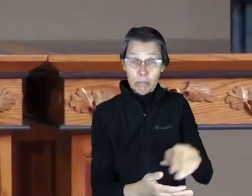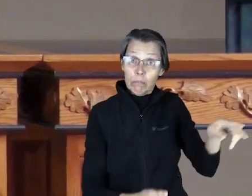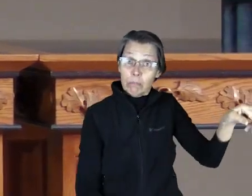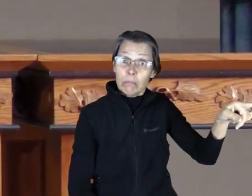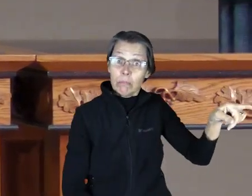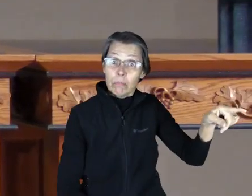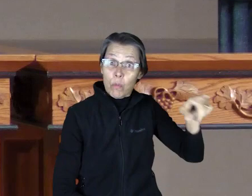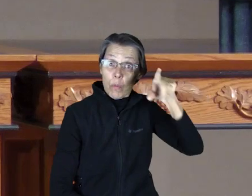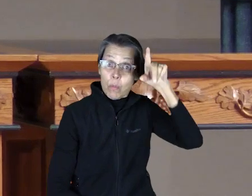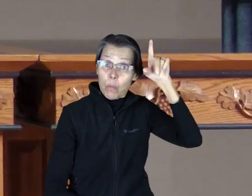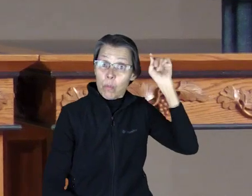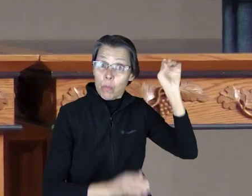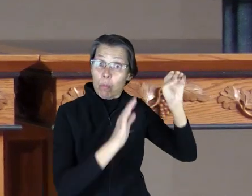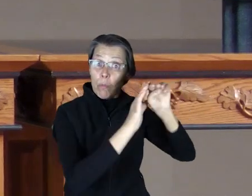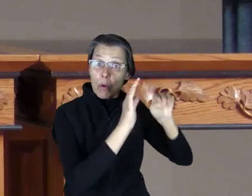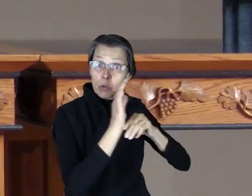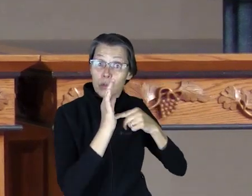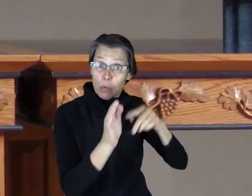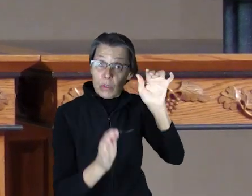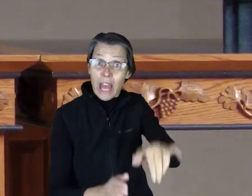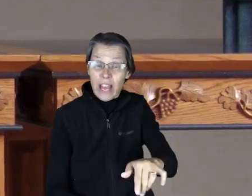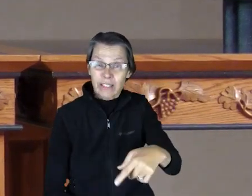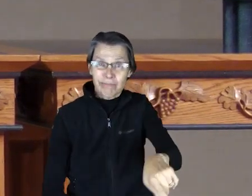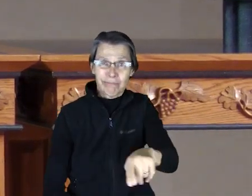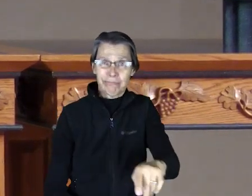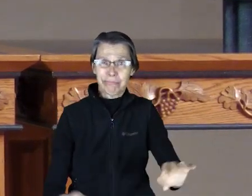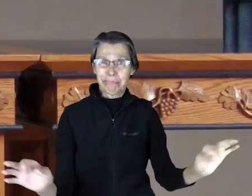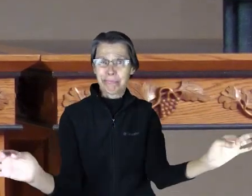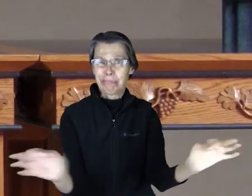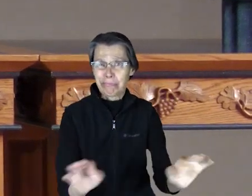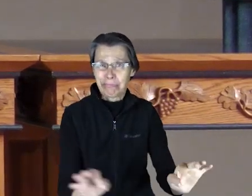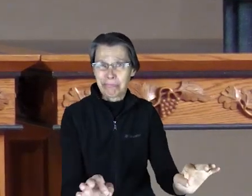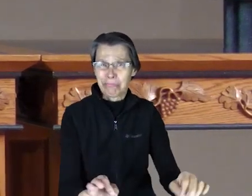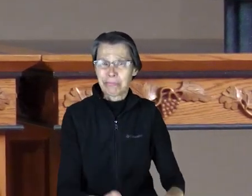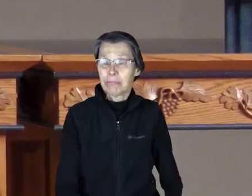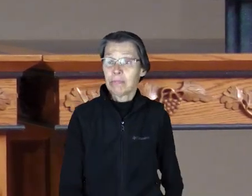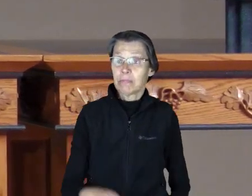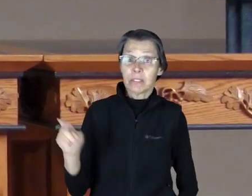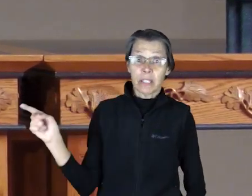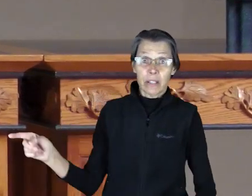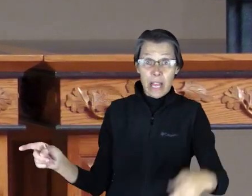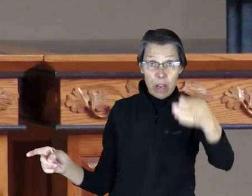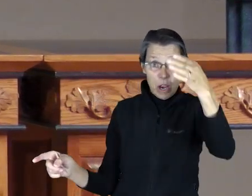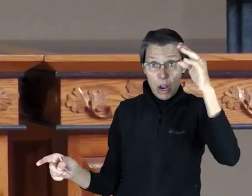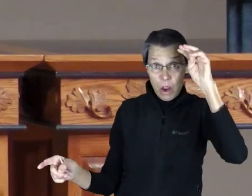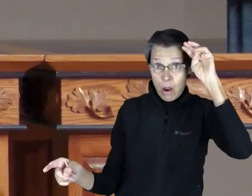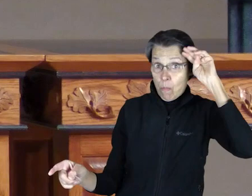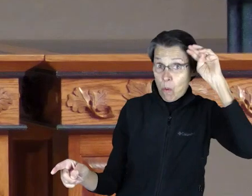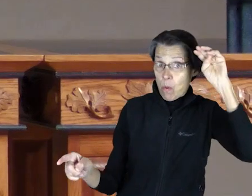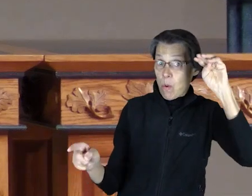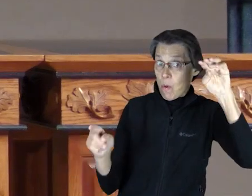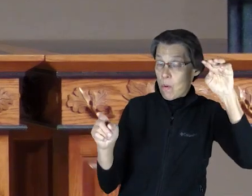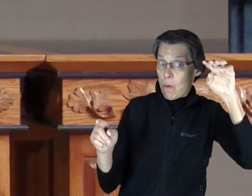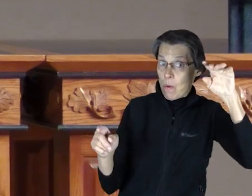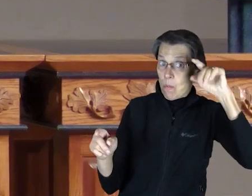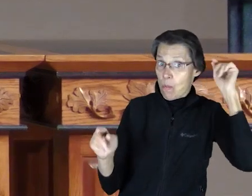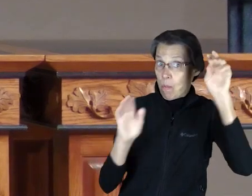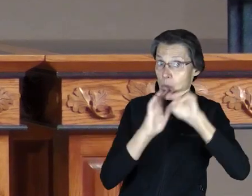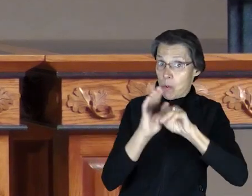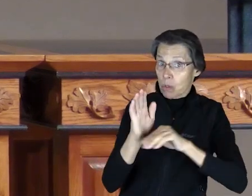are impressed. In fact, Pharaoh's own magicians do essentially the same thing.